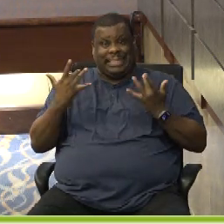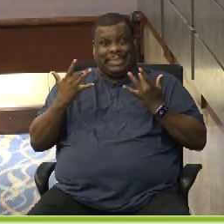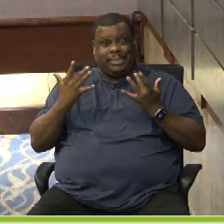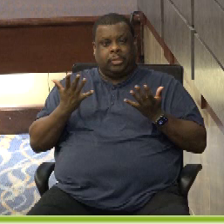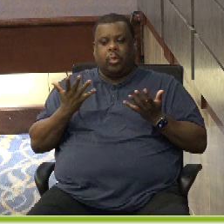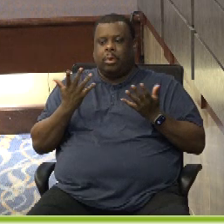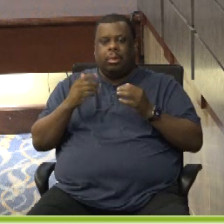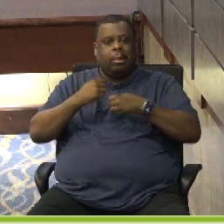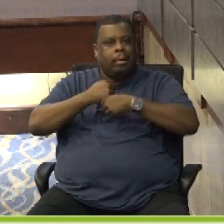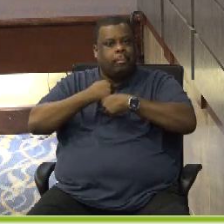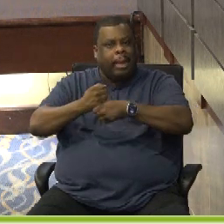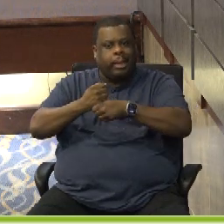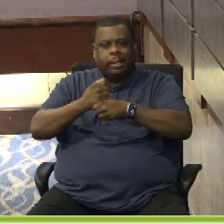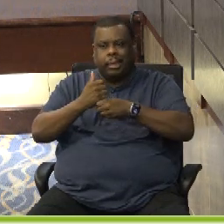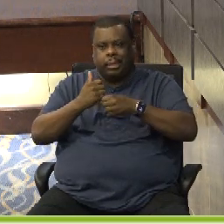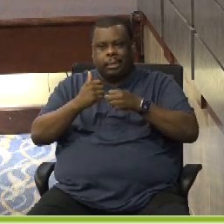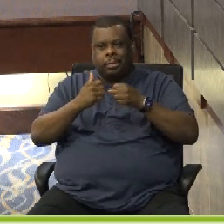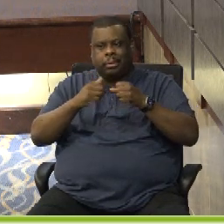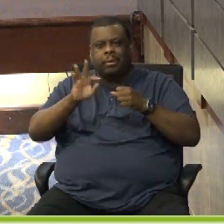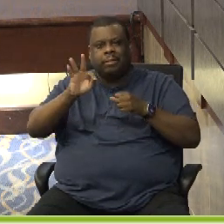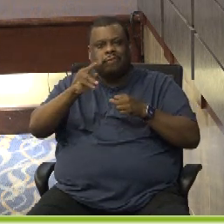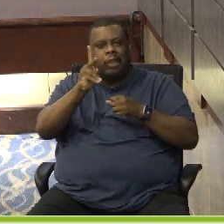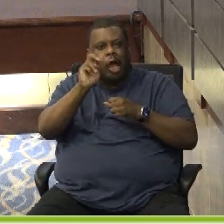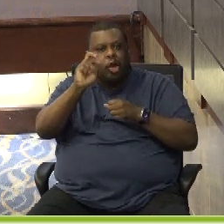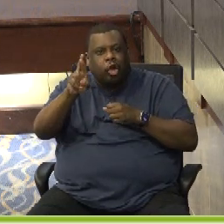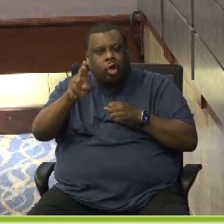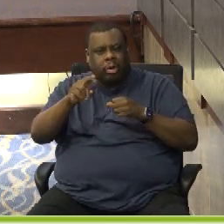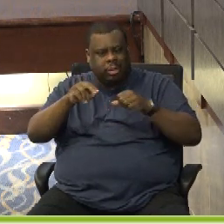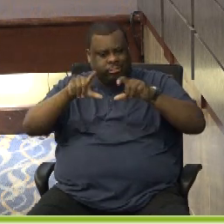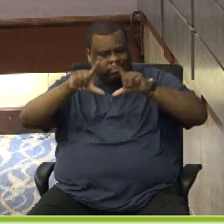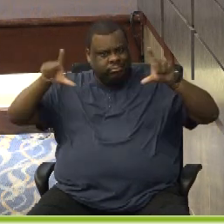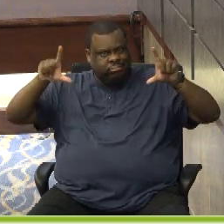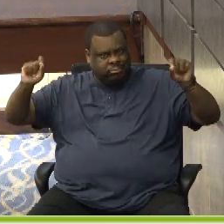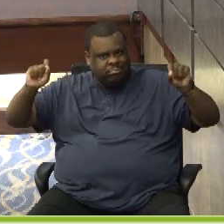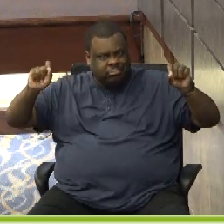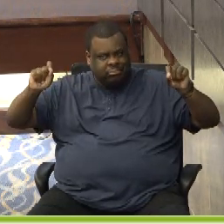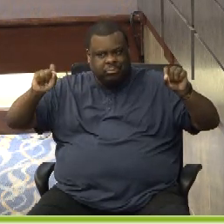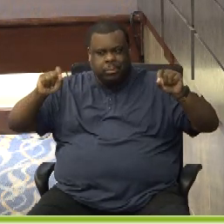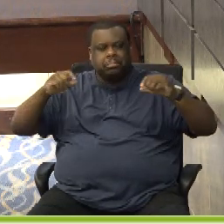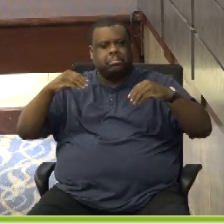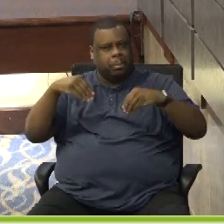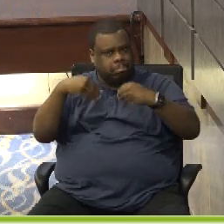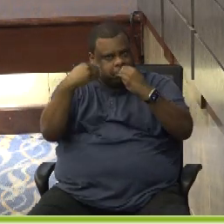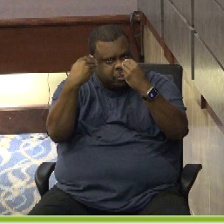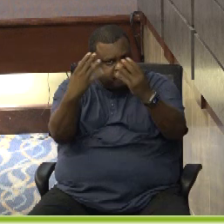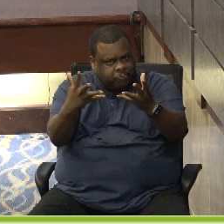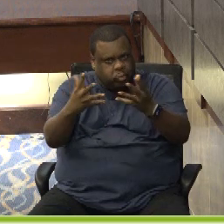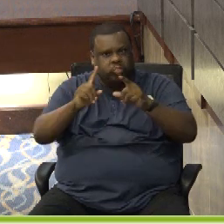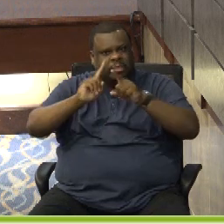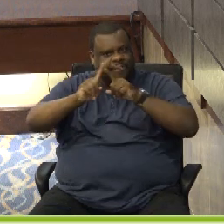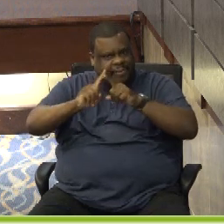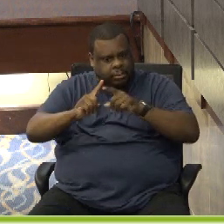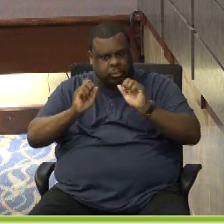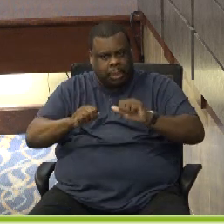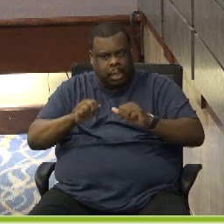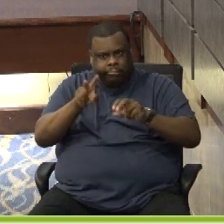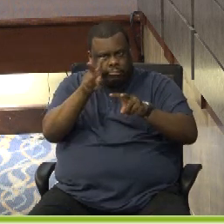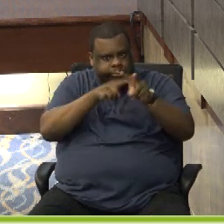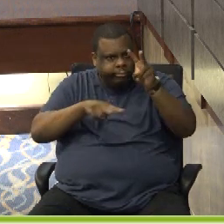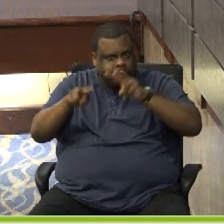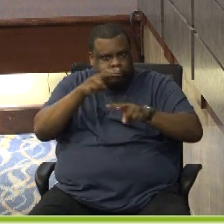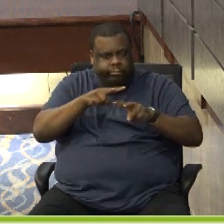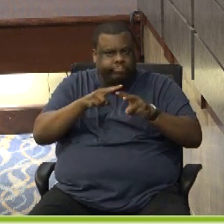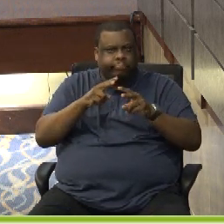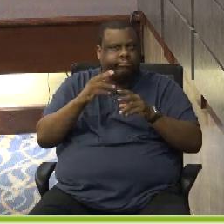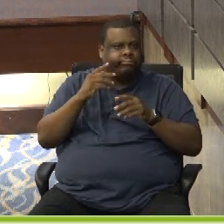making flyers or brochures or digital banners, giving you tools so that you can communicate in a consistent way, and not